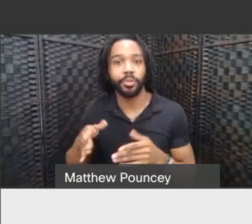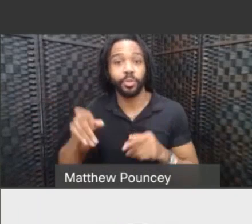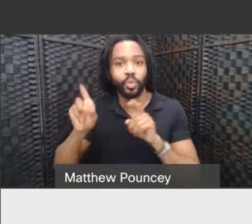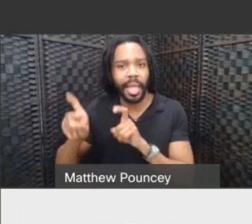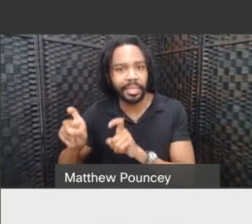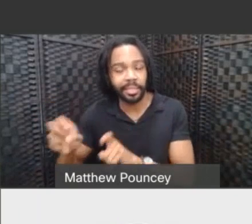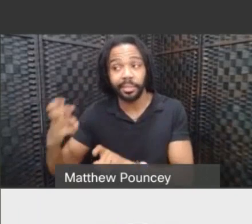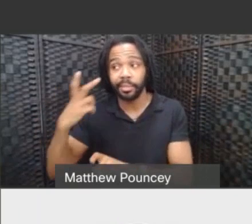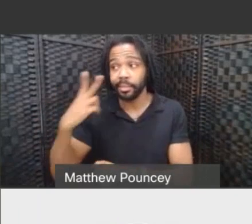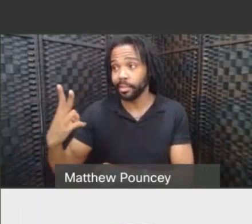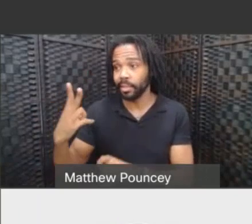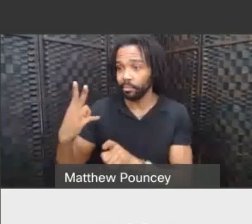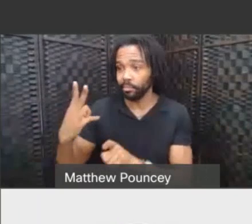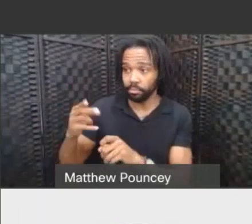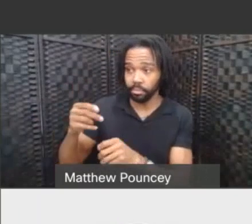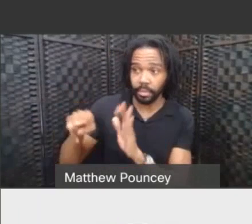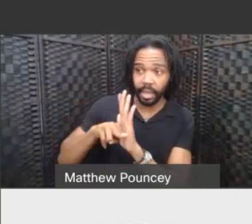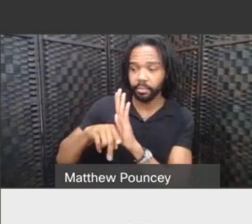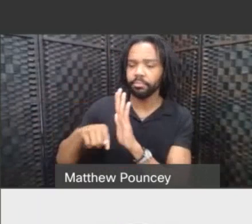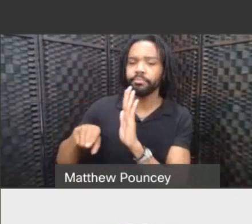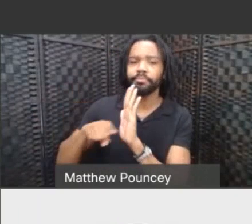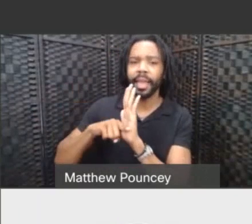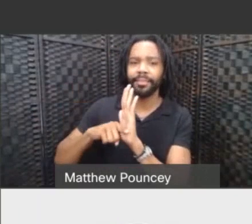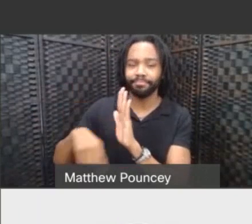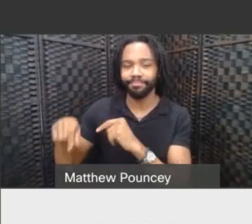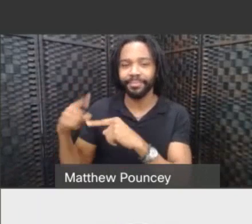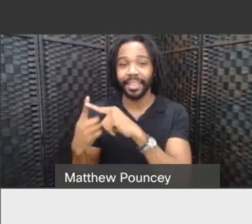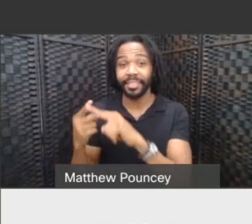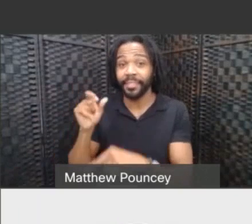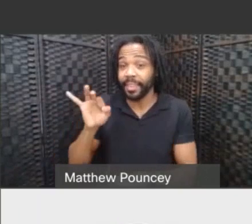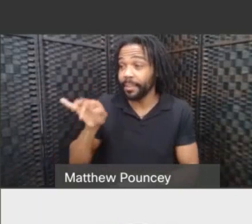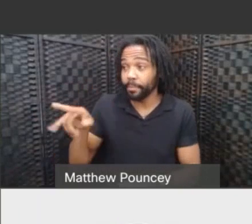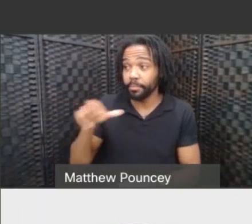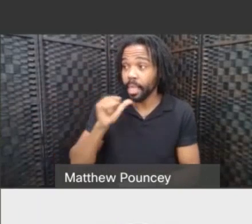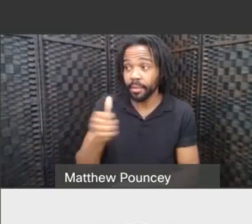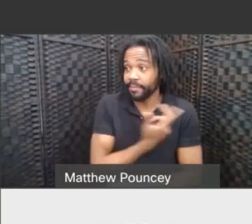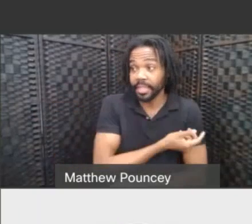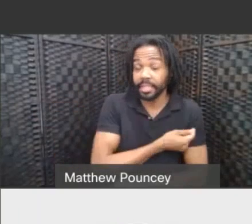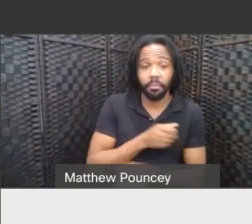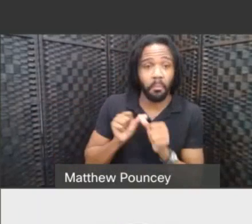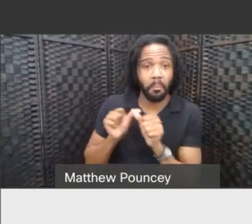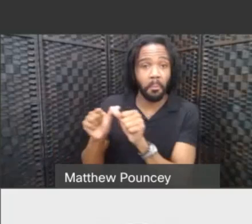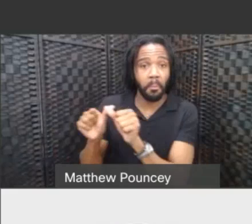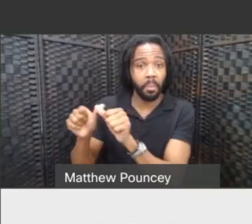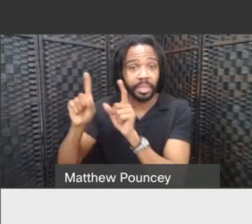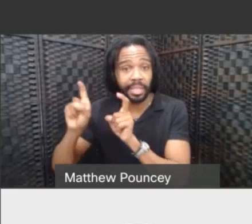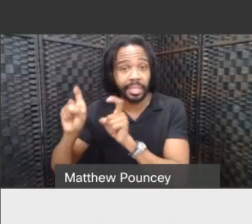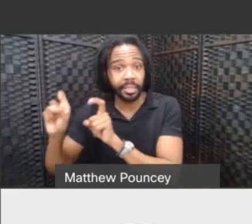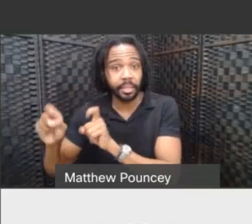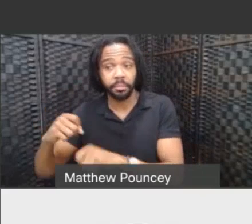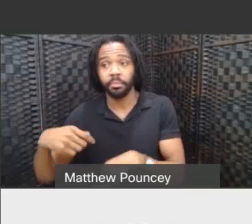if they're not being vaccinated, and they continue testing and saying, I still haven't